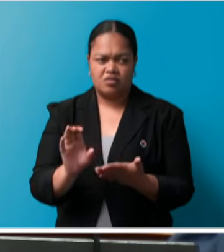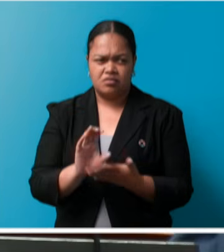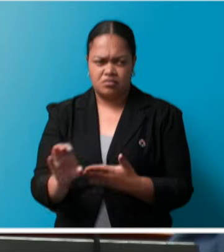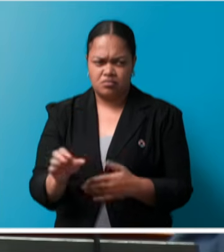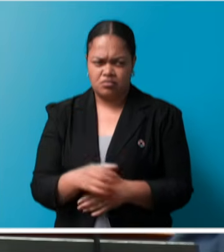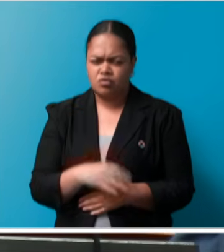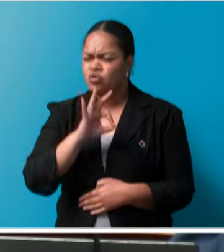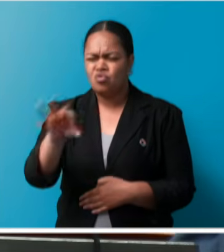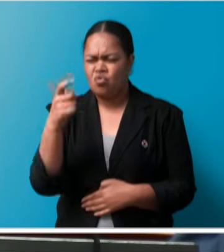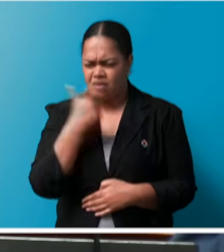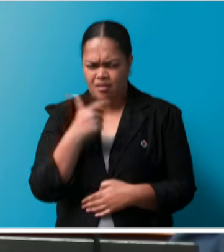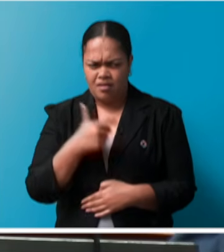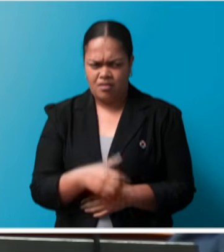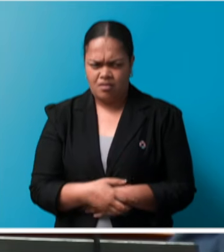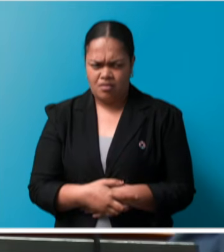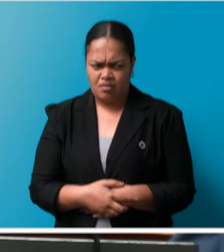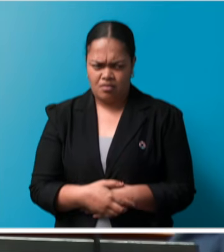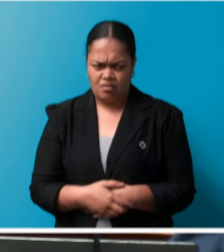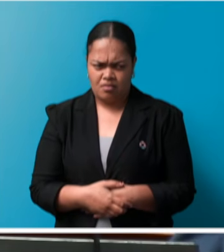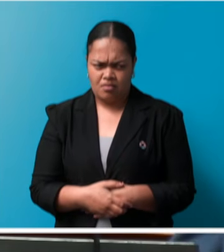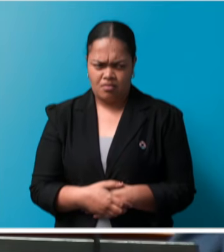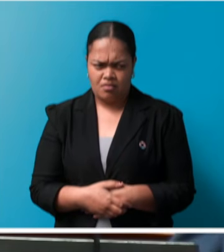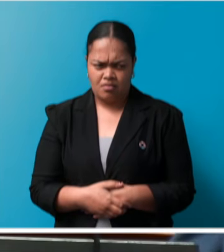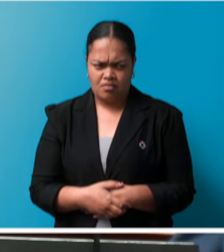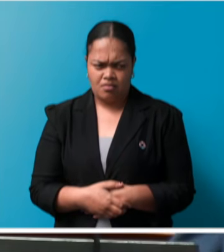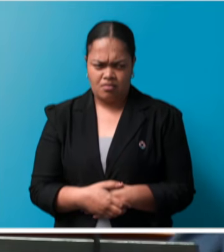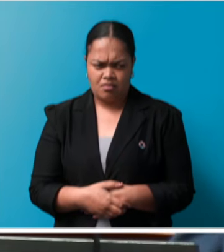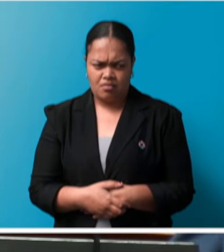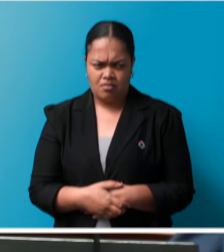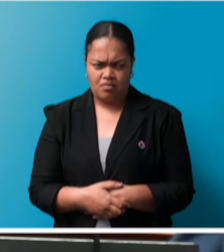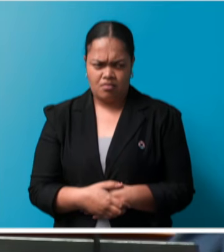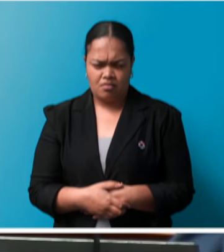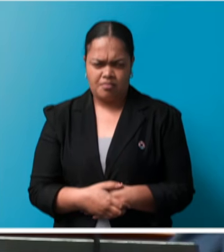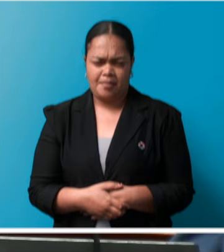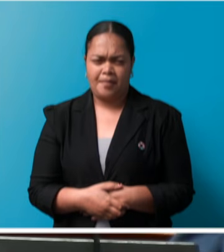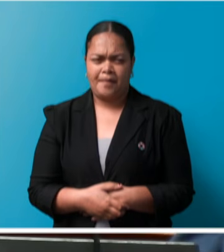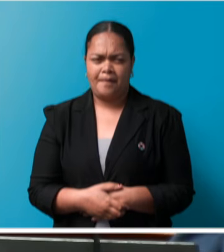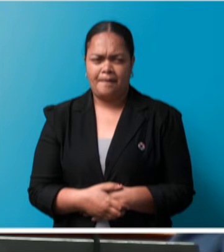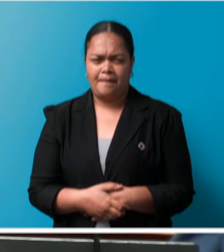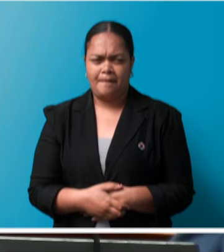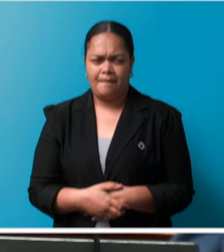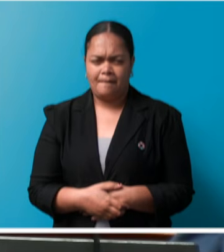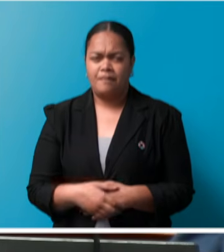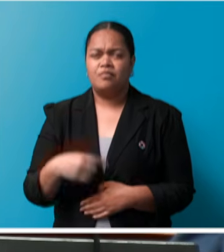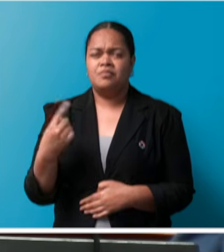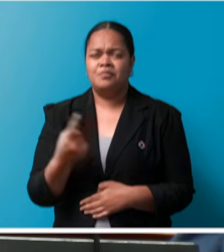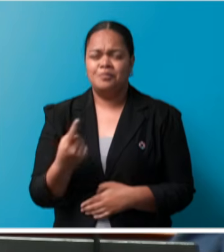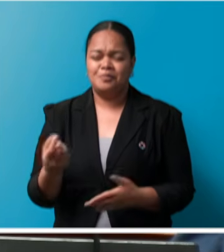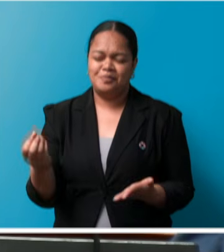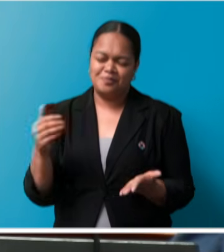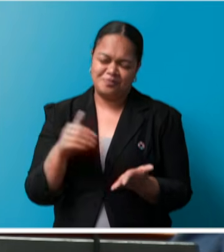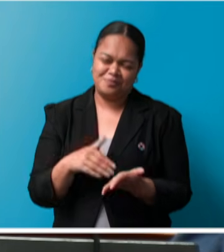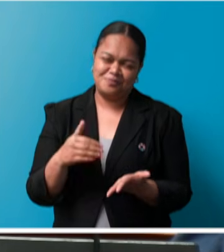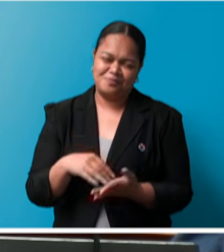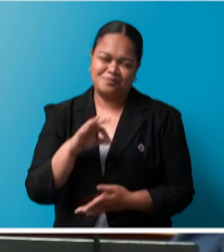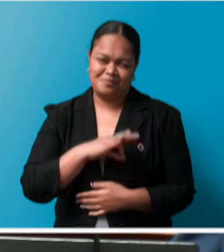laugh. You don't even know what laughing means. Background could contribute and benefit